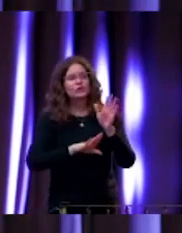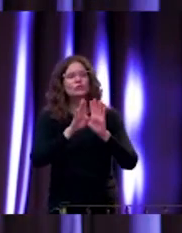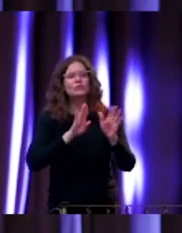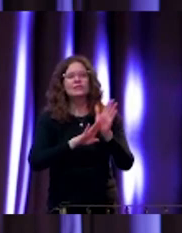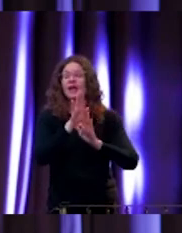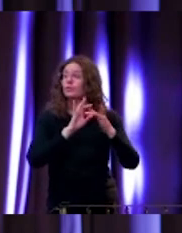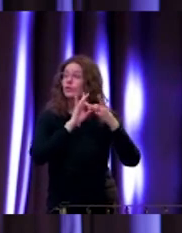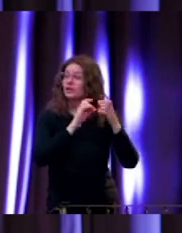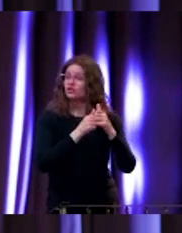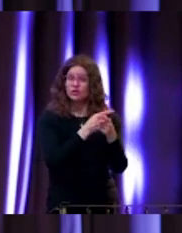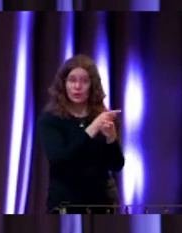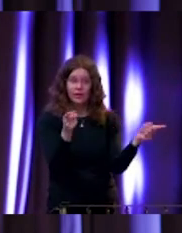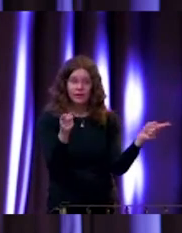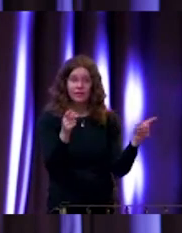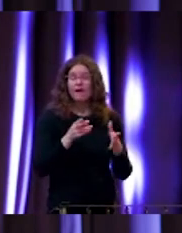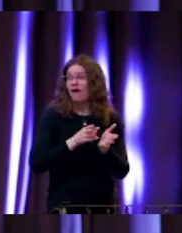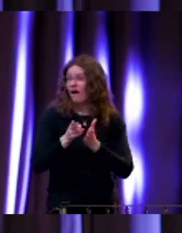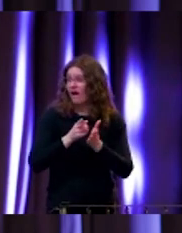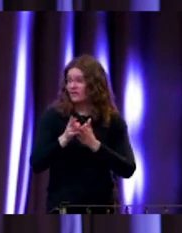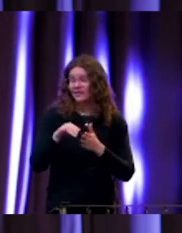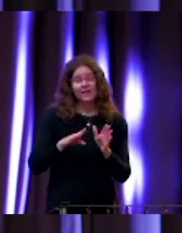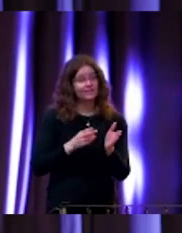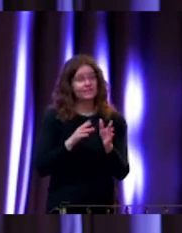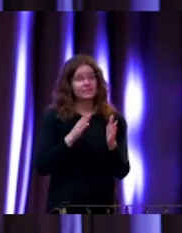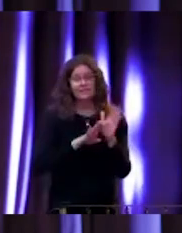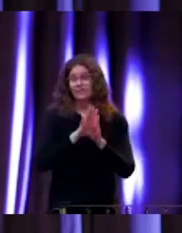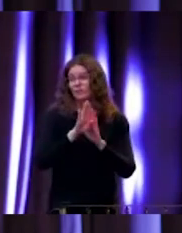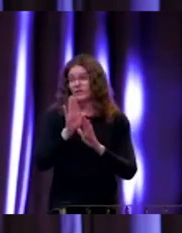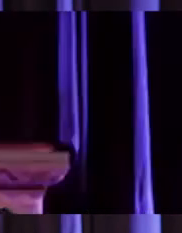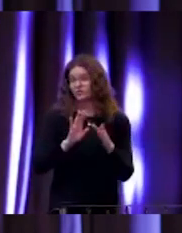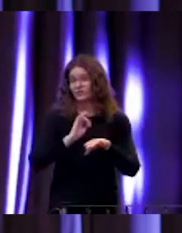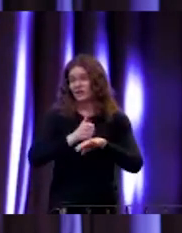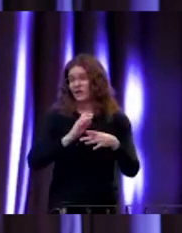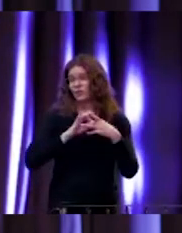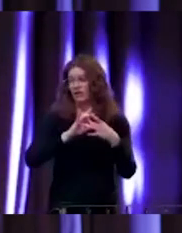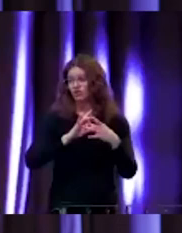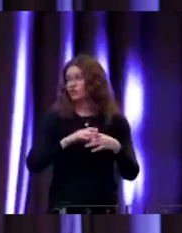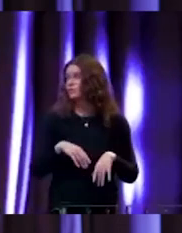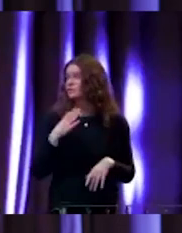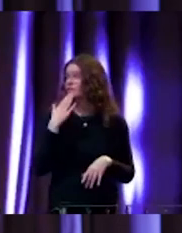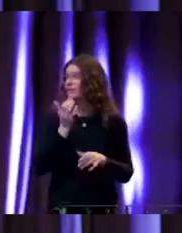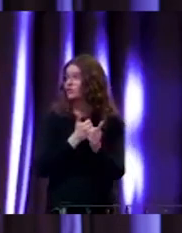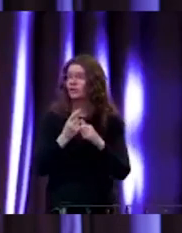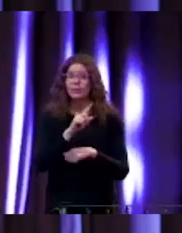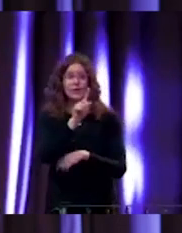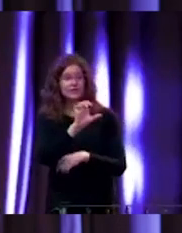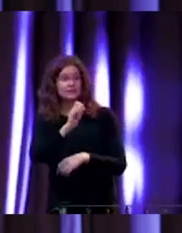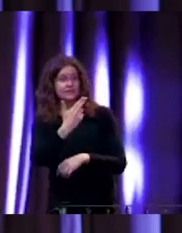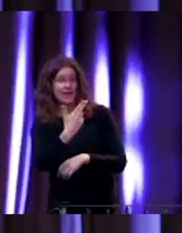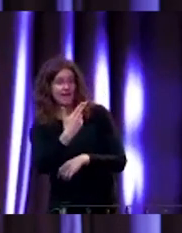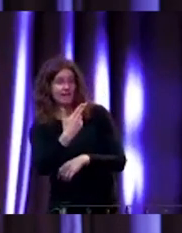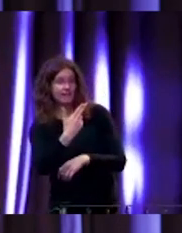building. Thanks, everyone. So Zach, if you can give us a final online question, I'm going to transition